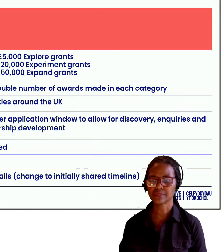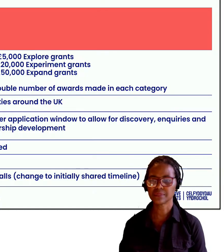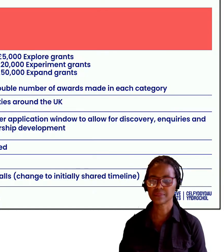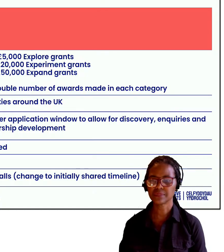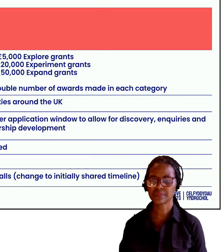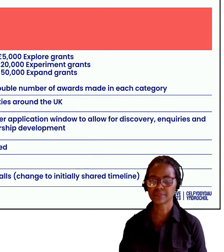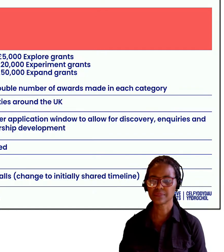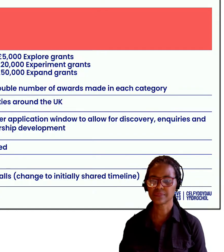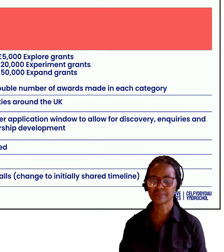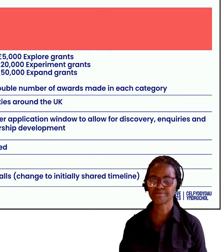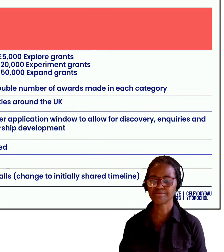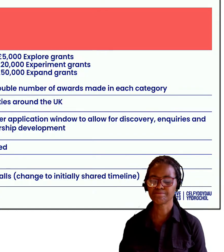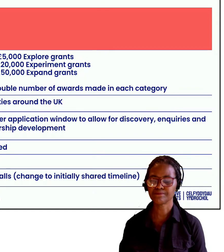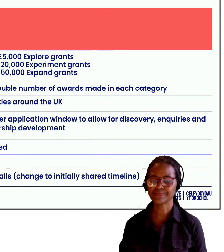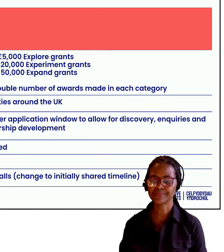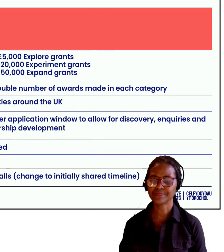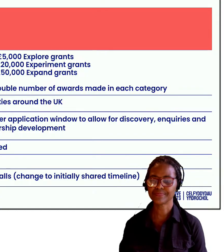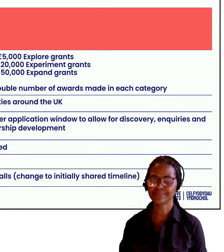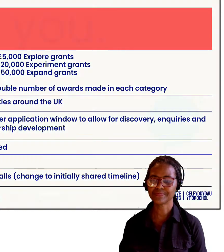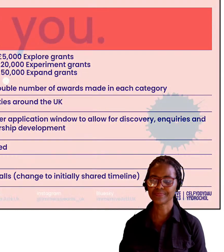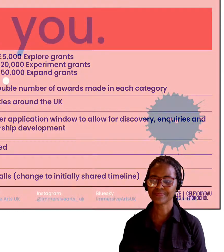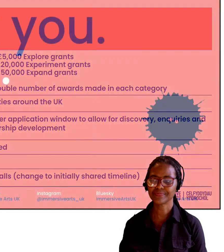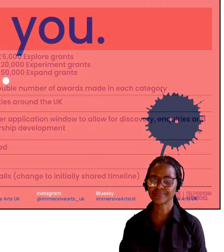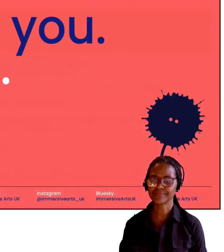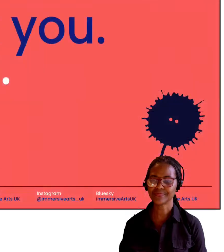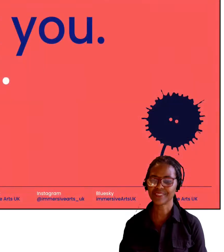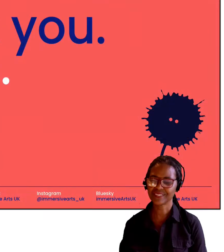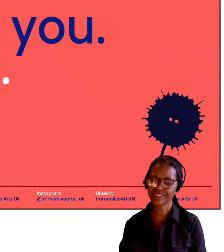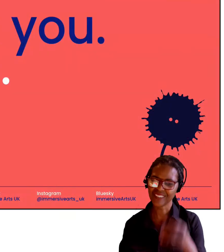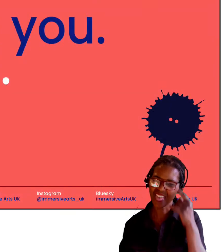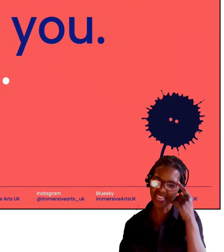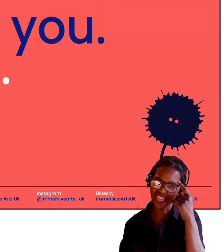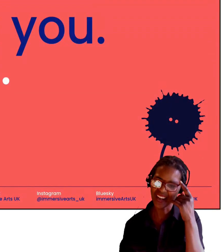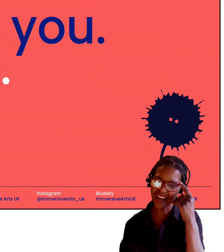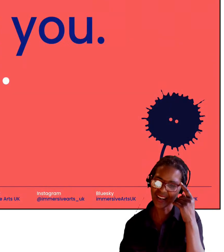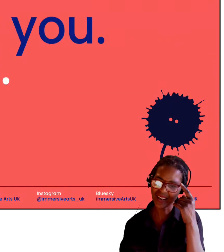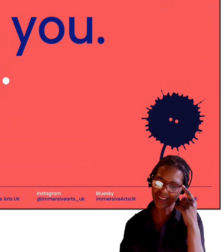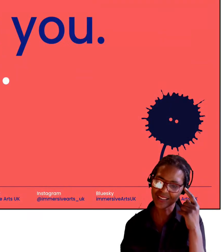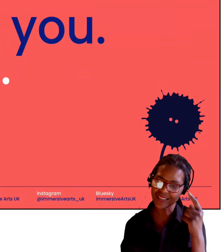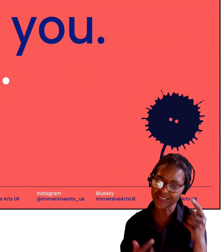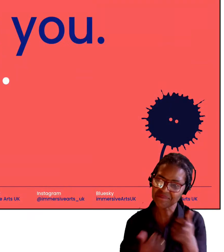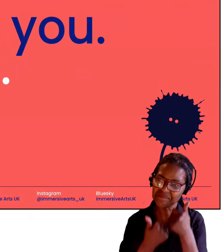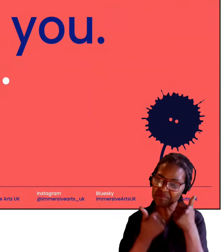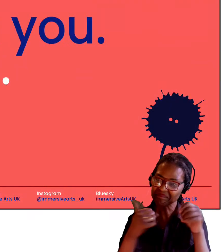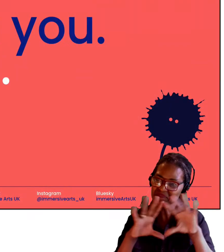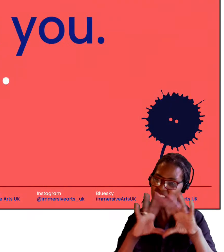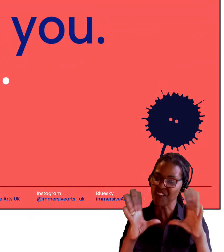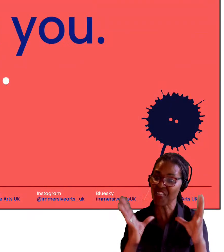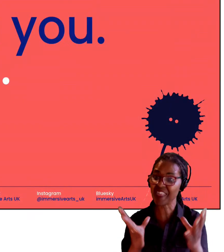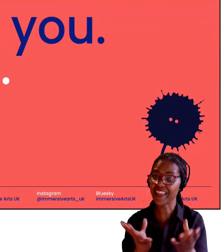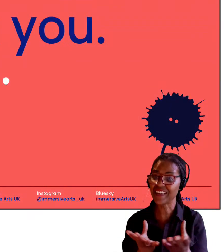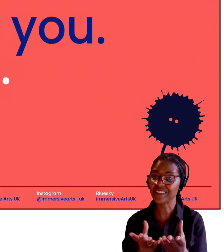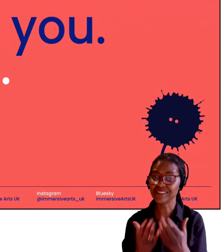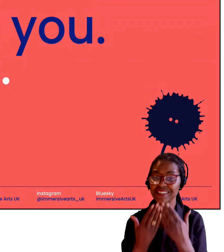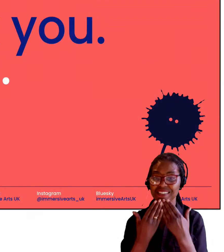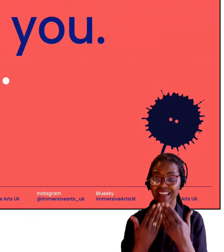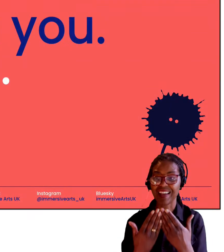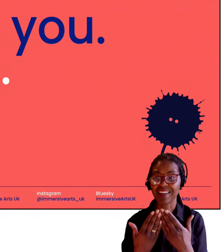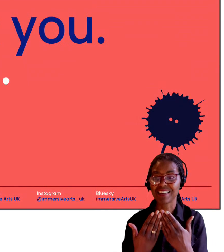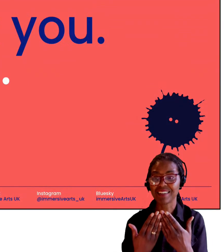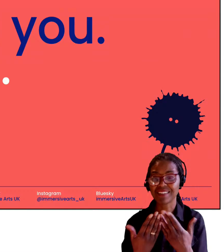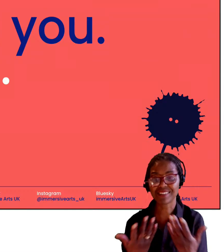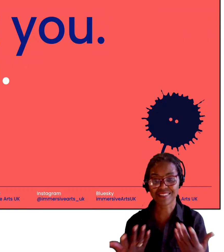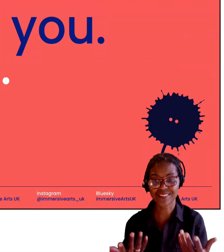I think that's more or less everything, isn't it? Just to wrap up and say thank you, or